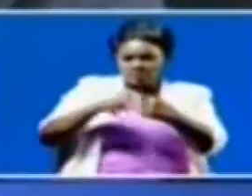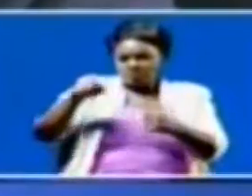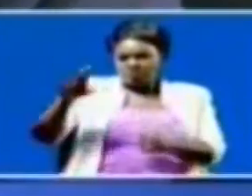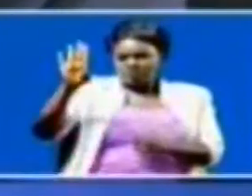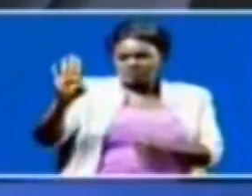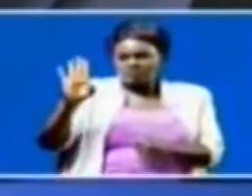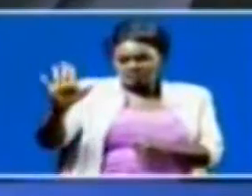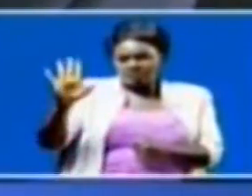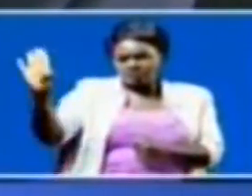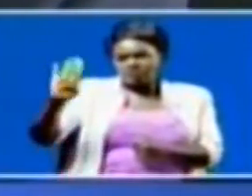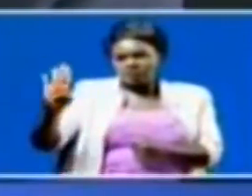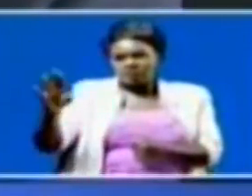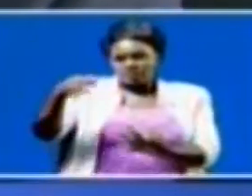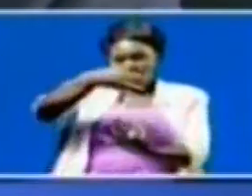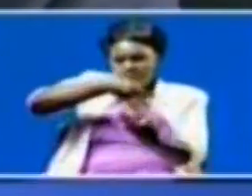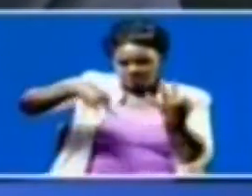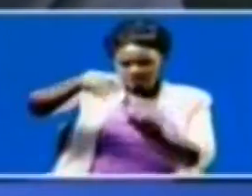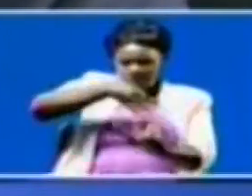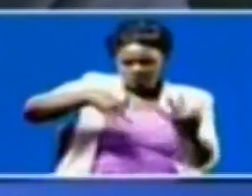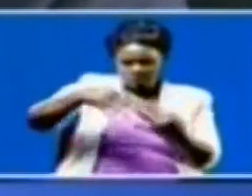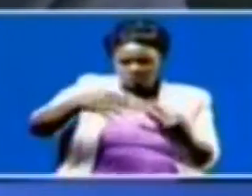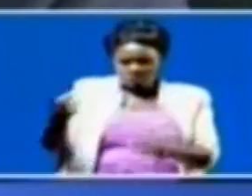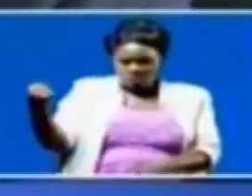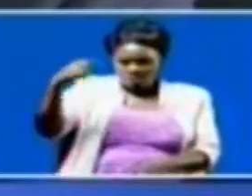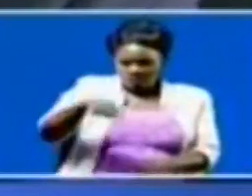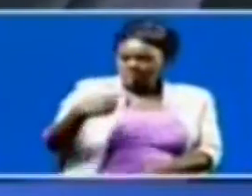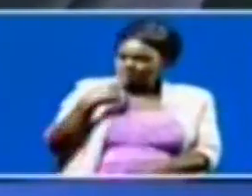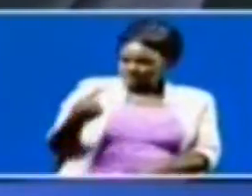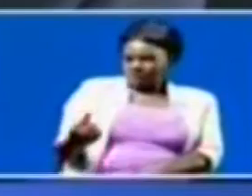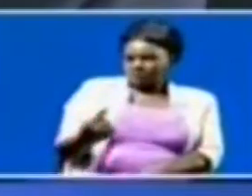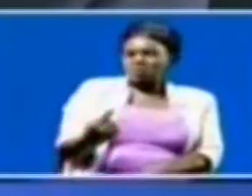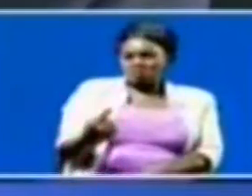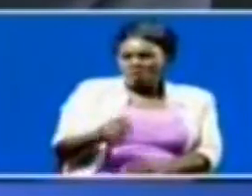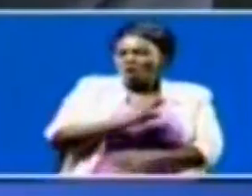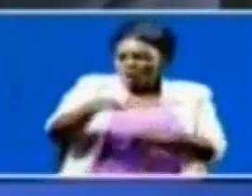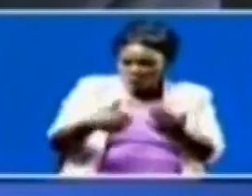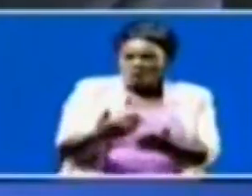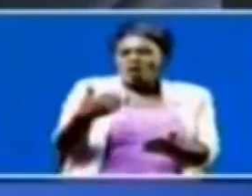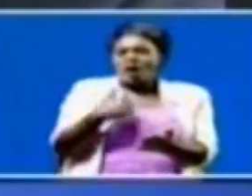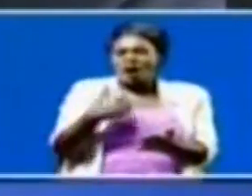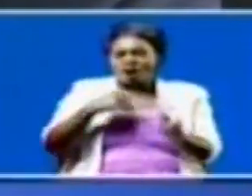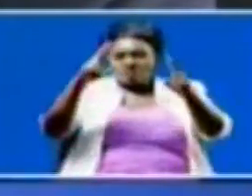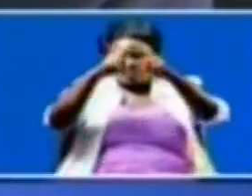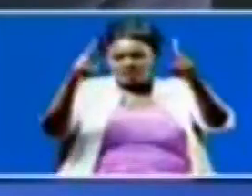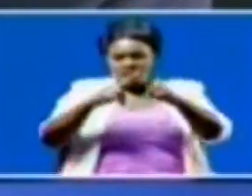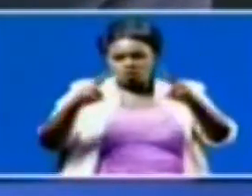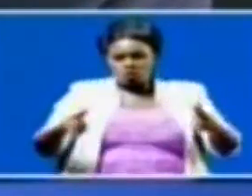million. The Federation had come to us and said that they have everything catered by the international